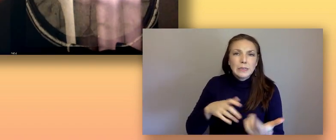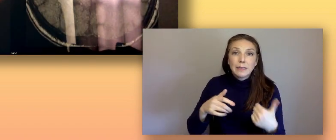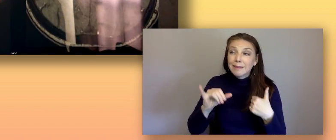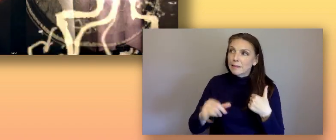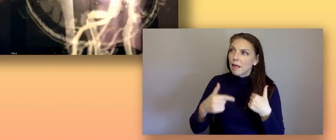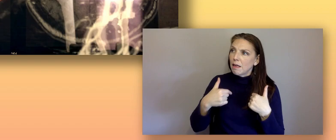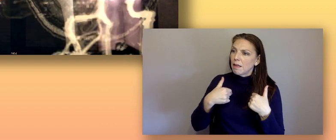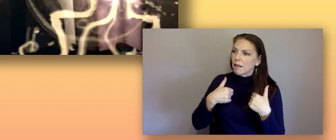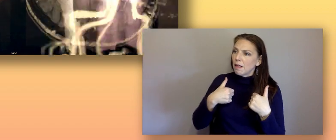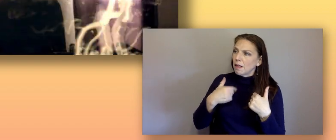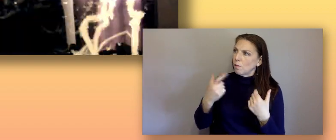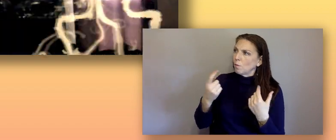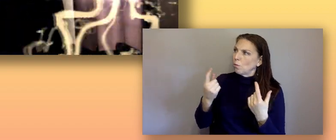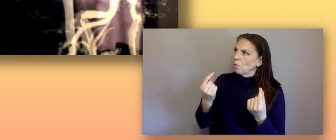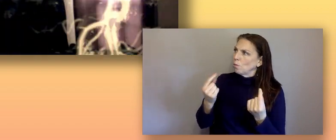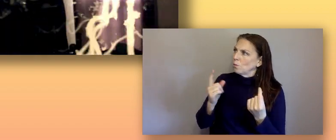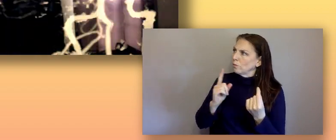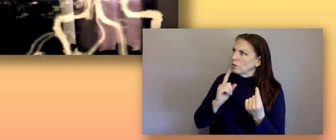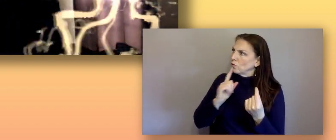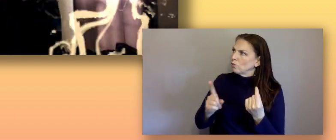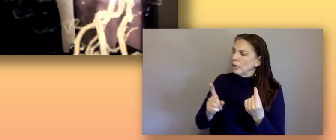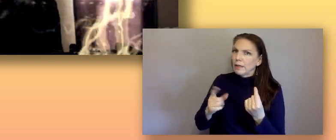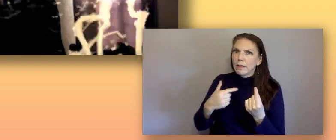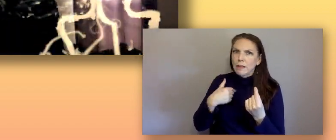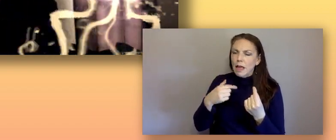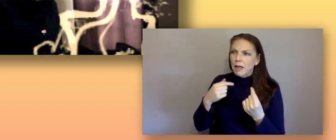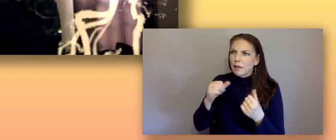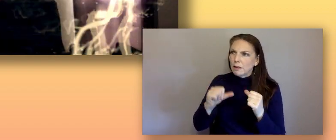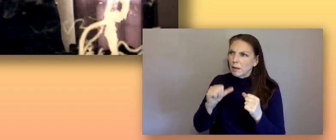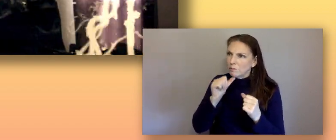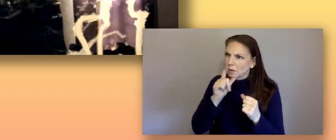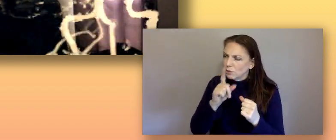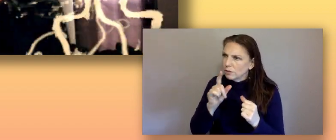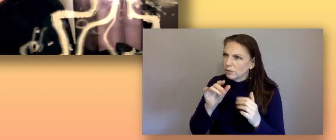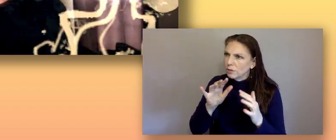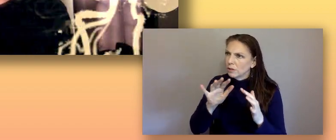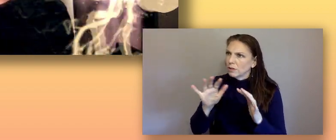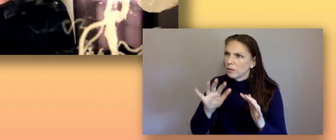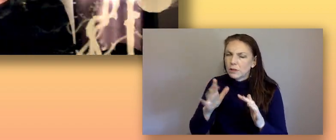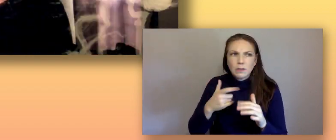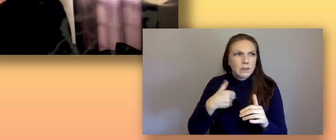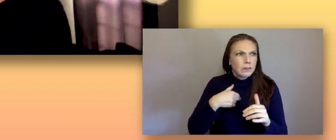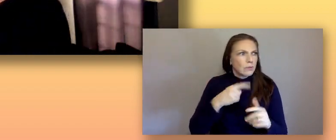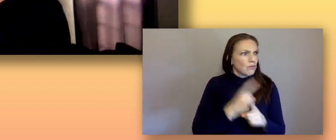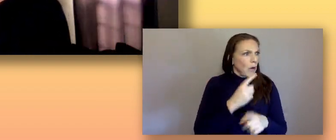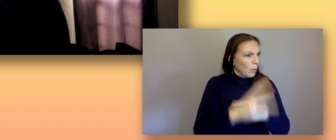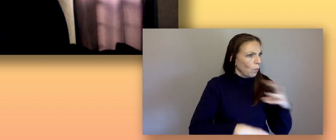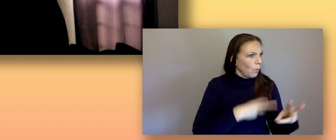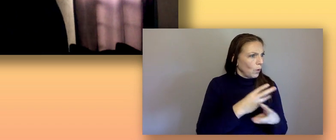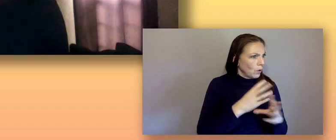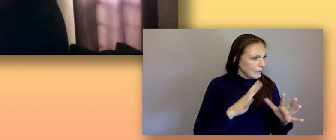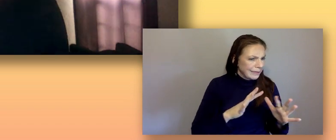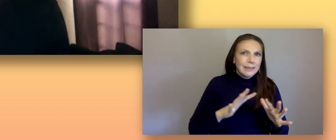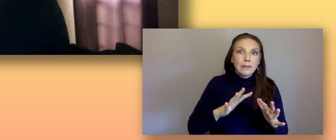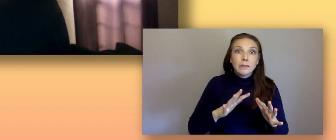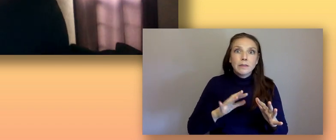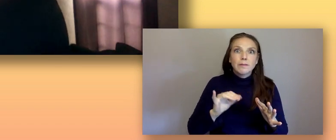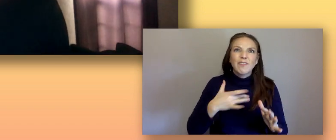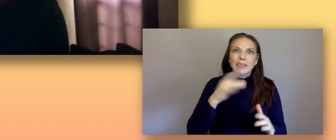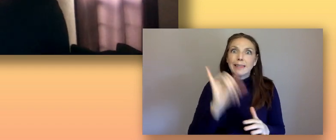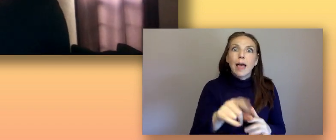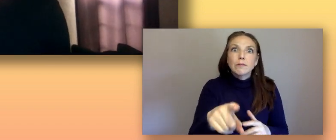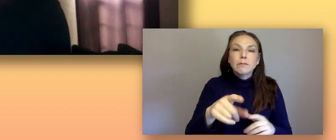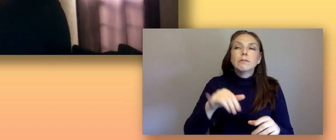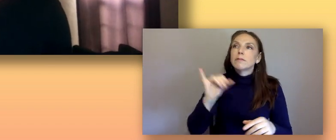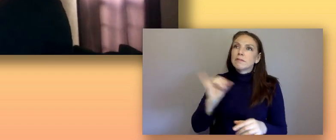you don't know. You doubt everything. You don't know what's real. You don't know if you're in the right world. That's sort of what it feels like.